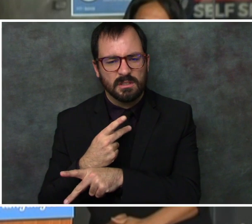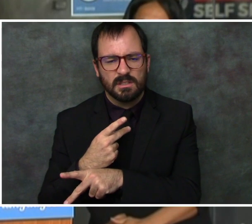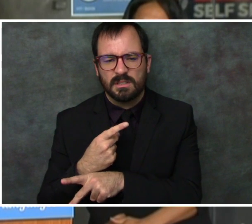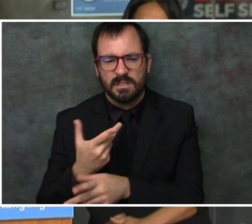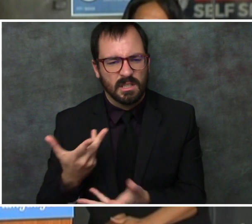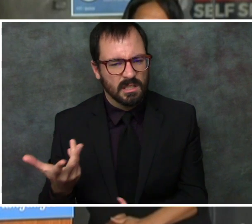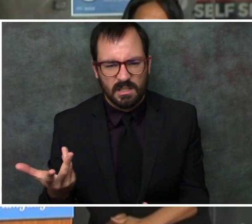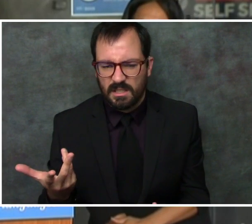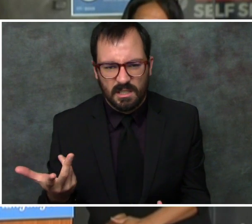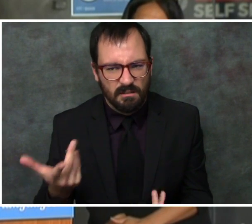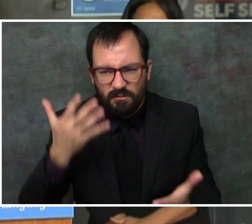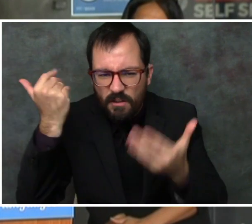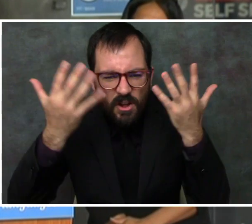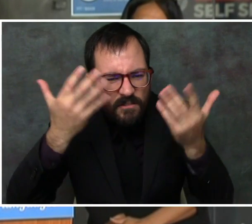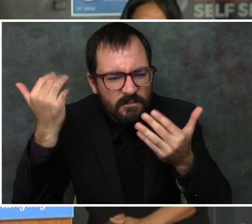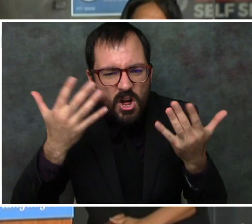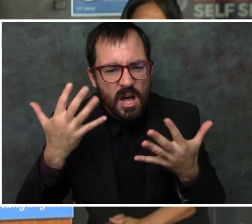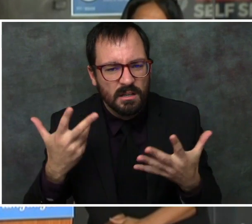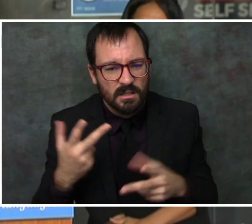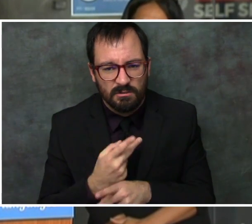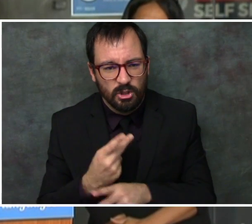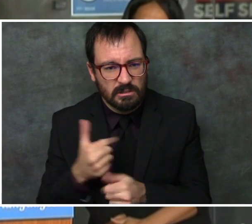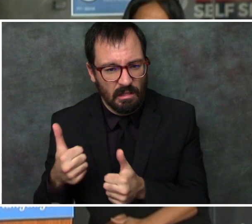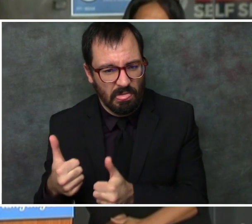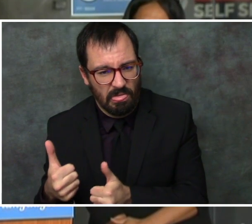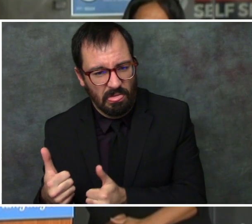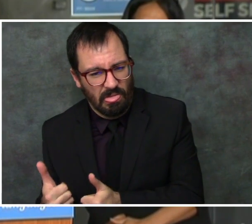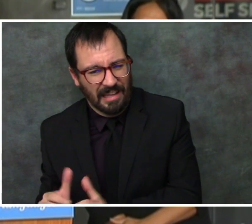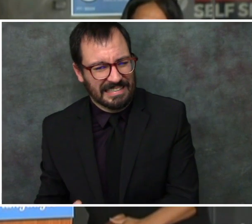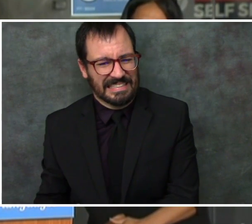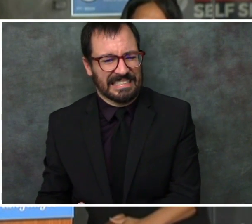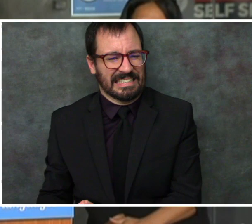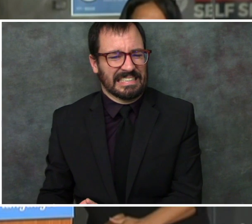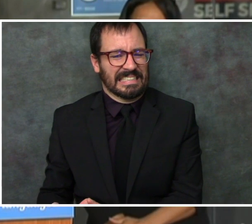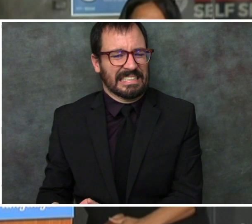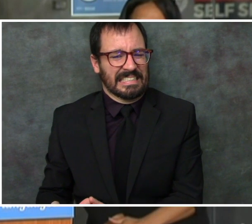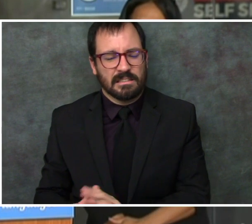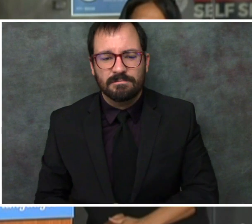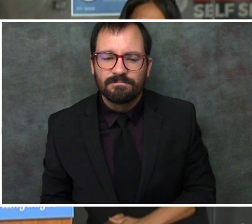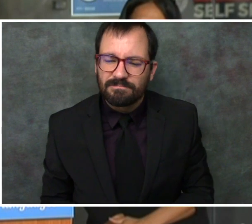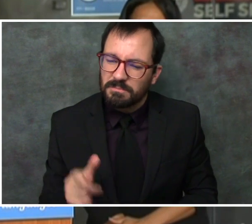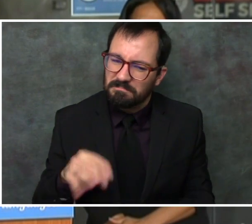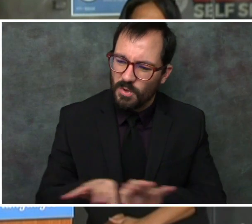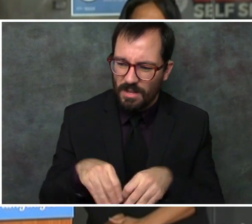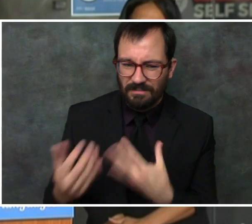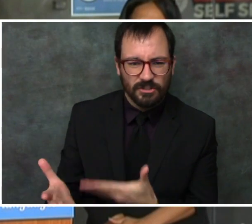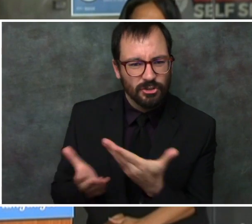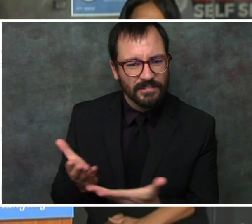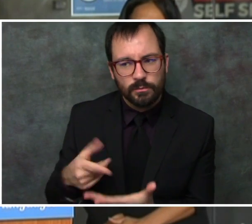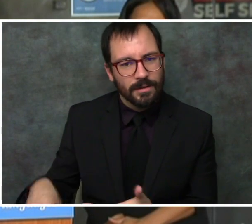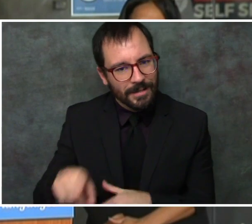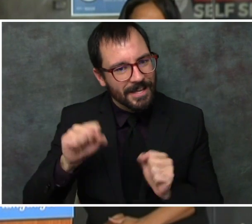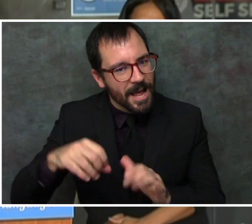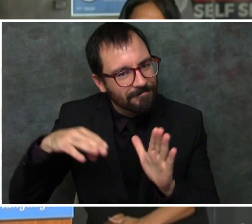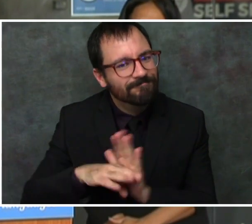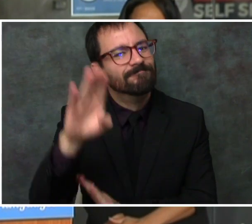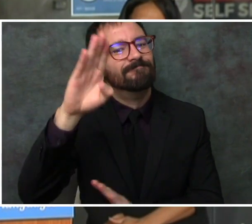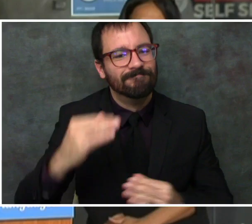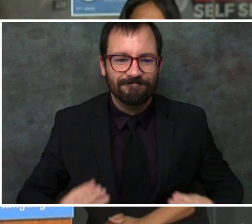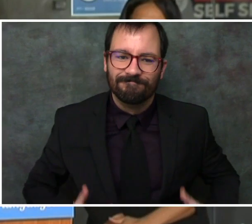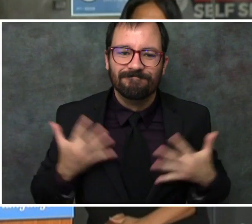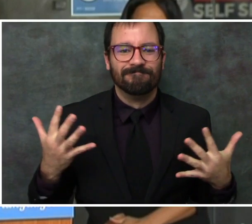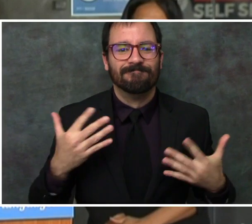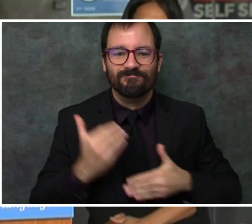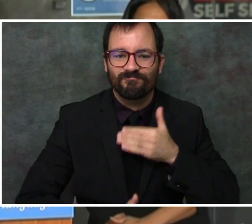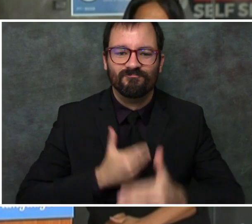access to the services that they require to thrive. So here I stand, and I'm really focused on